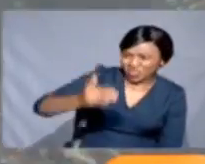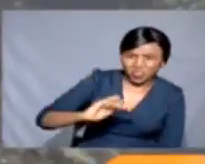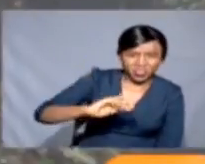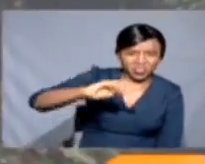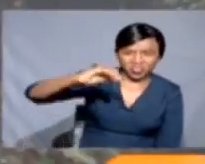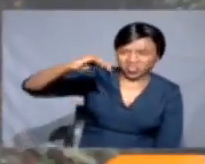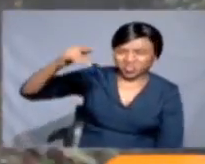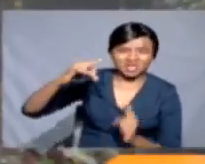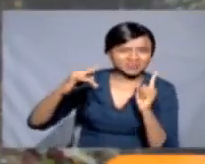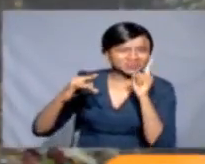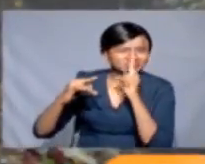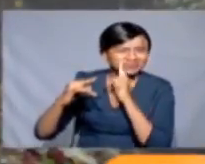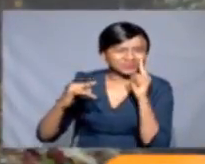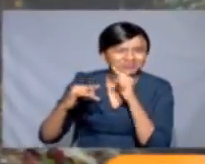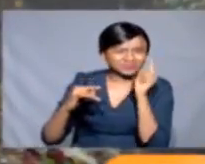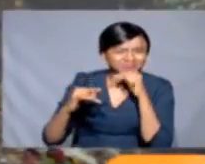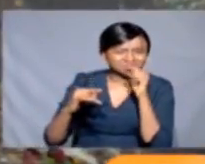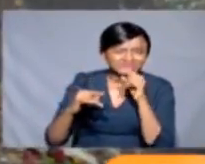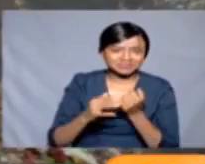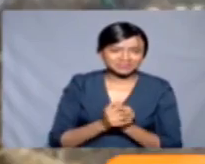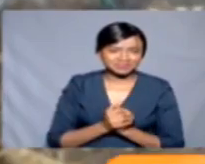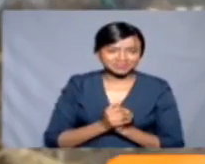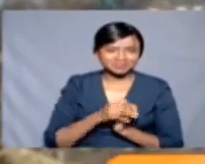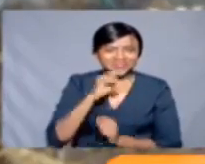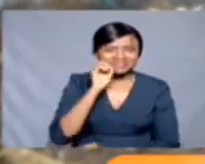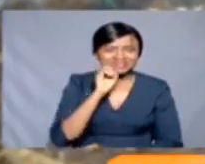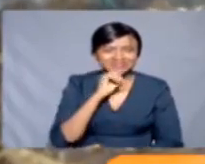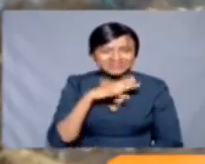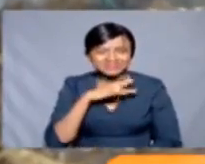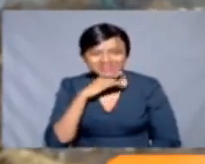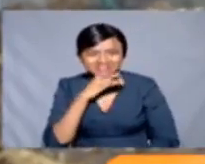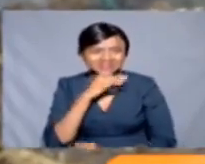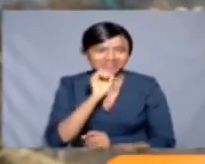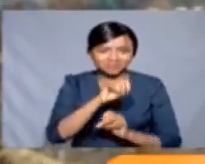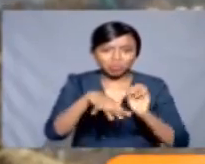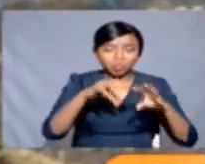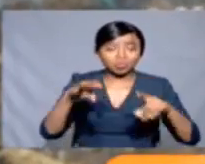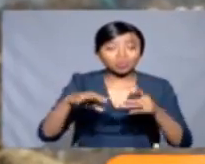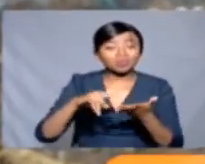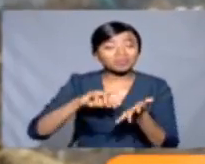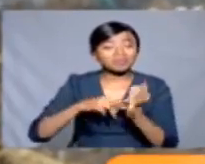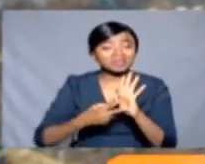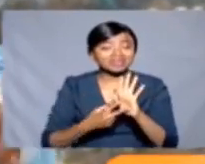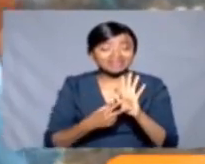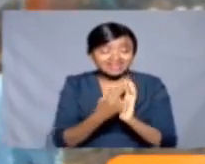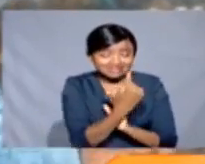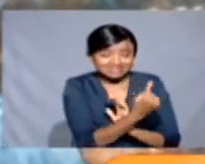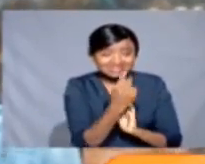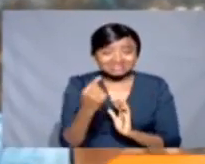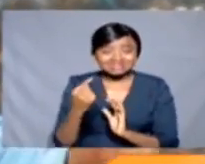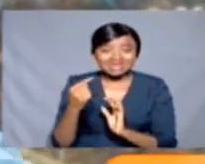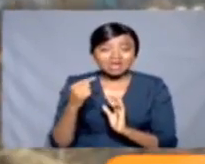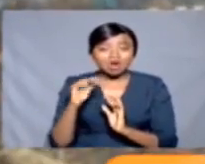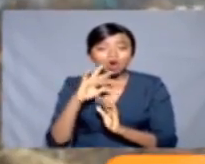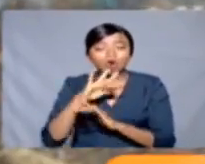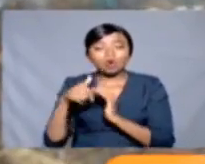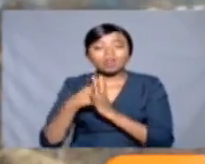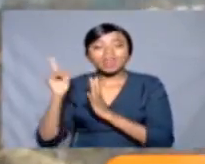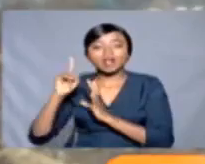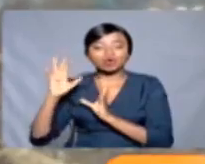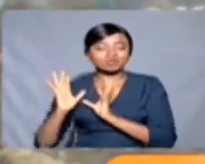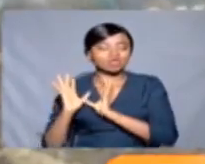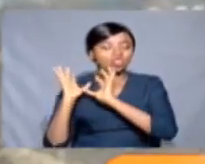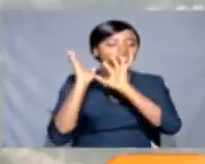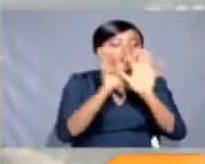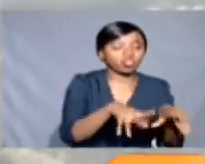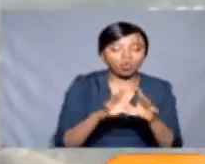is Kenya's largest dam site, and almost every single garbage from Nairobi City ends up here. The